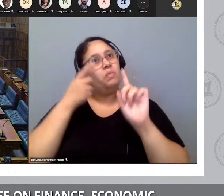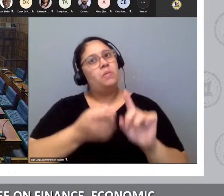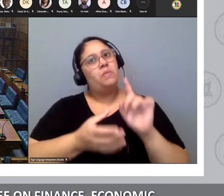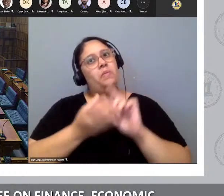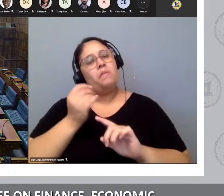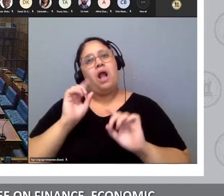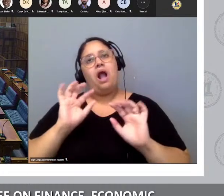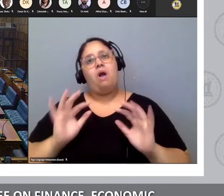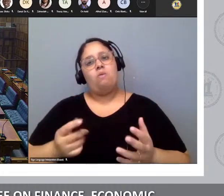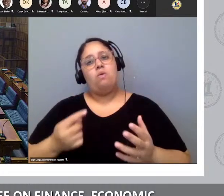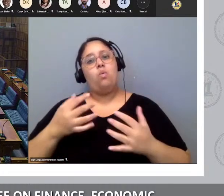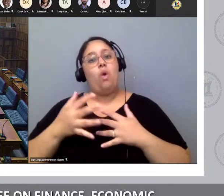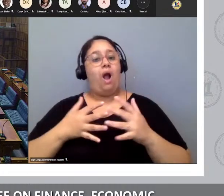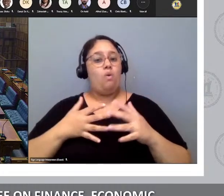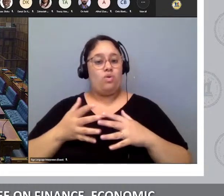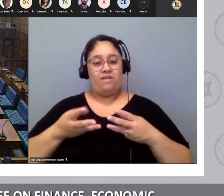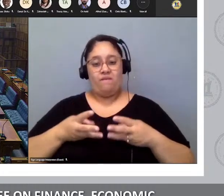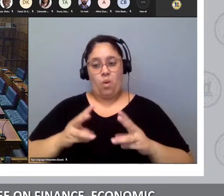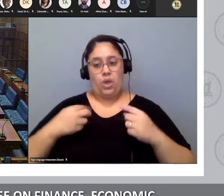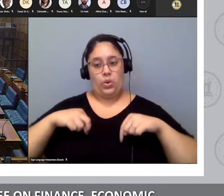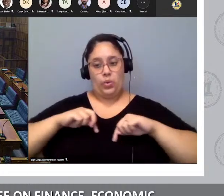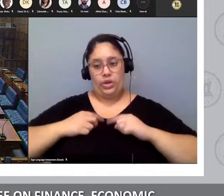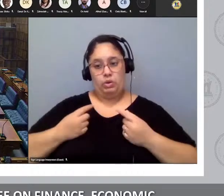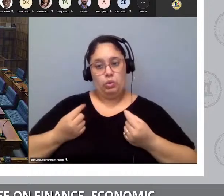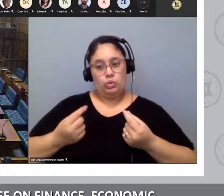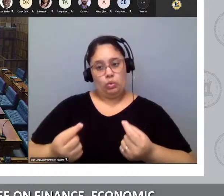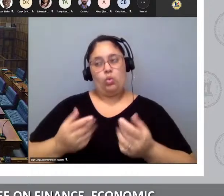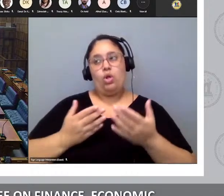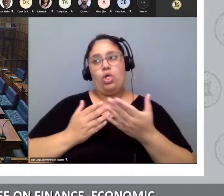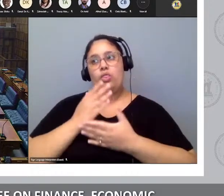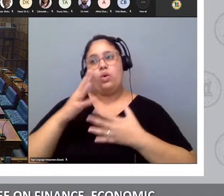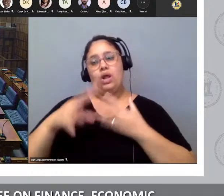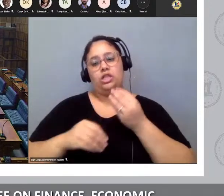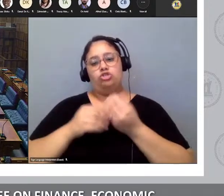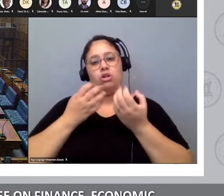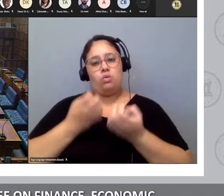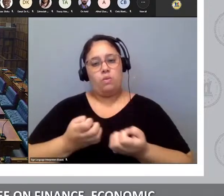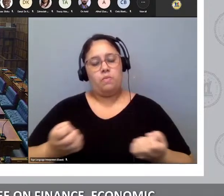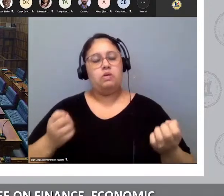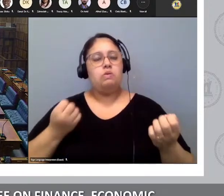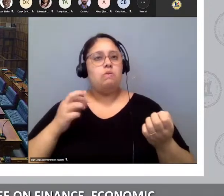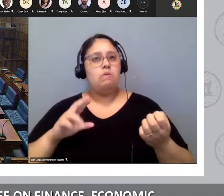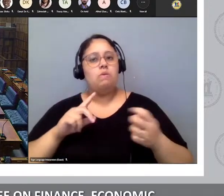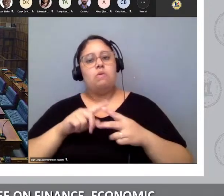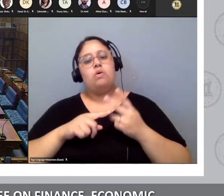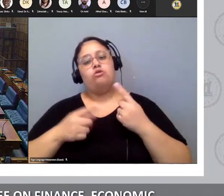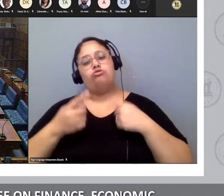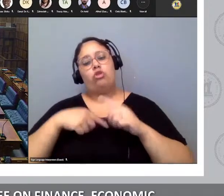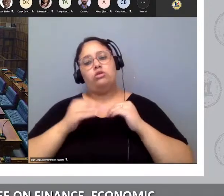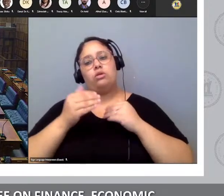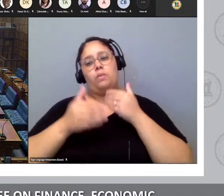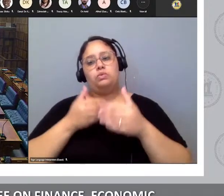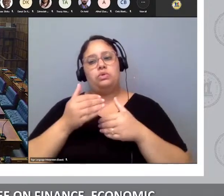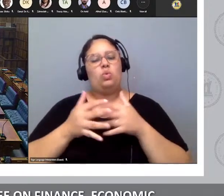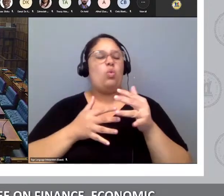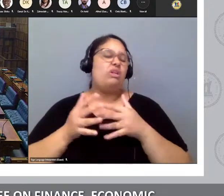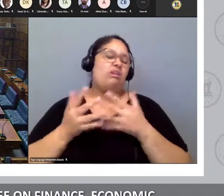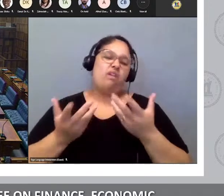um however we do it um you know whether it's through additional equipment or changing processes or whatever it is